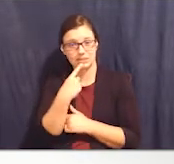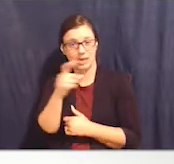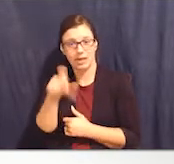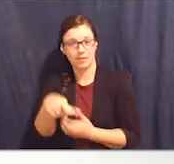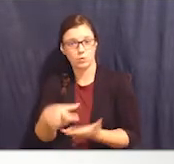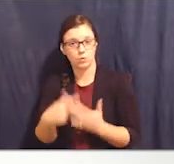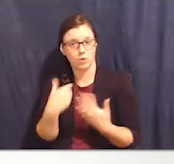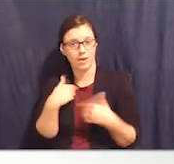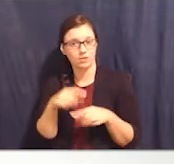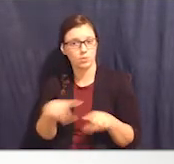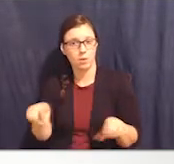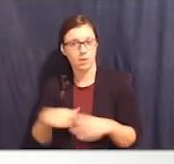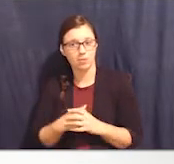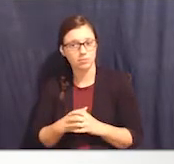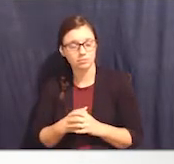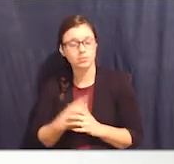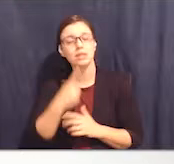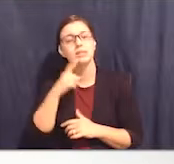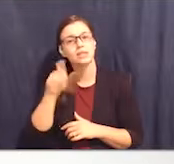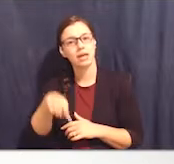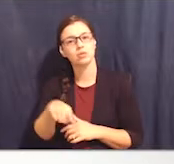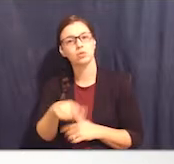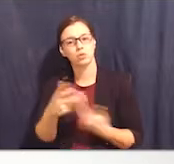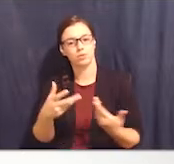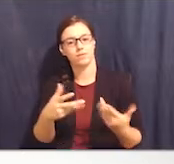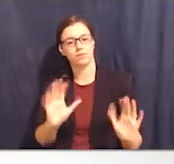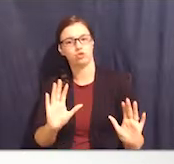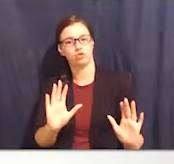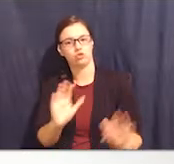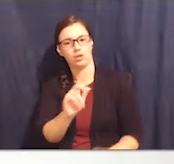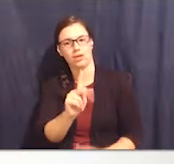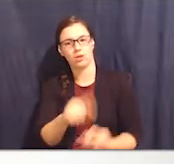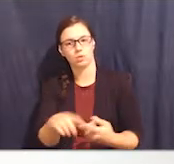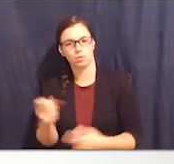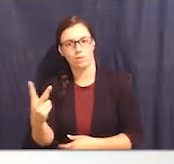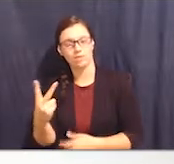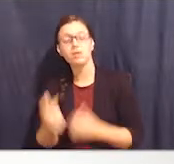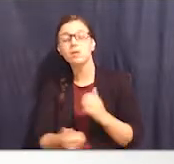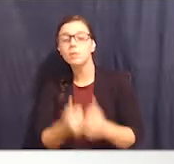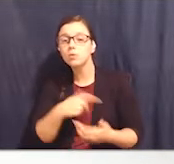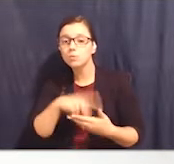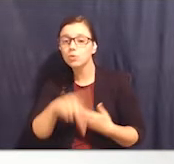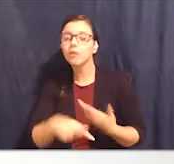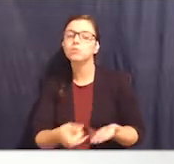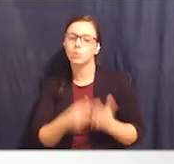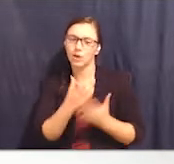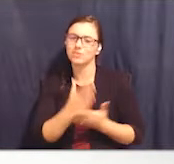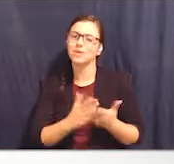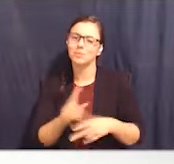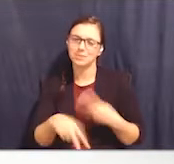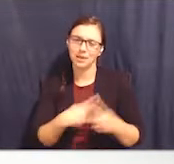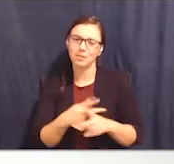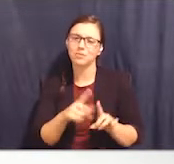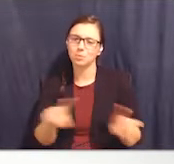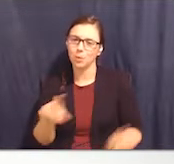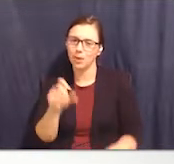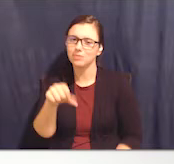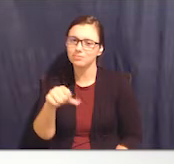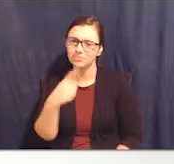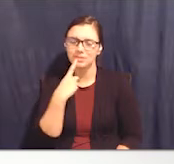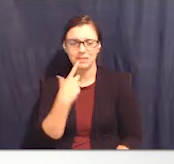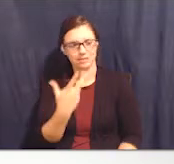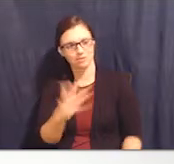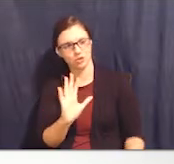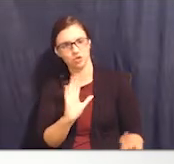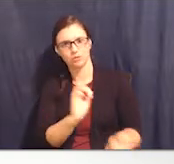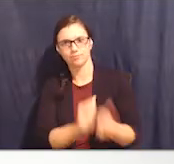on employment. Let me say that again. They focus on employment. This is not just a